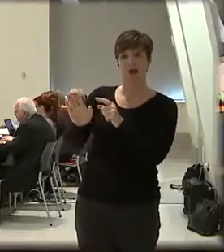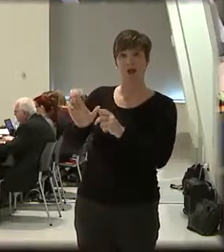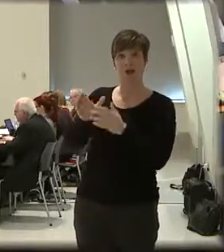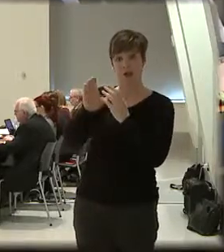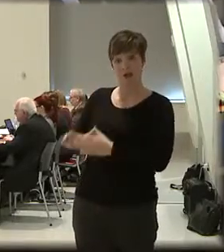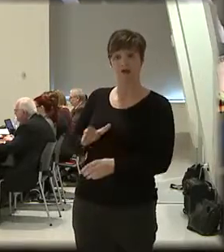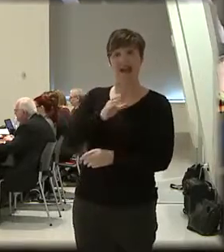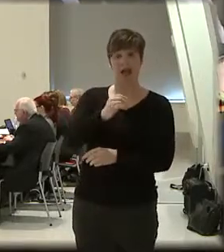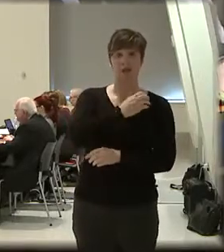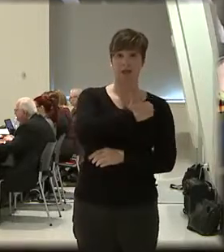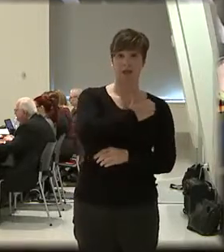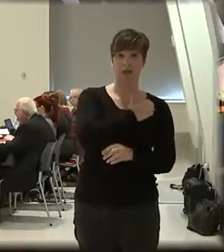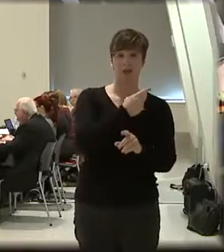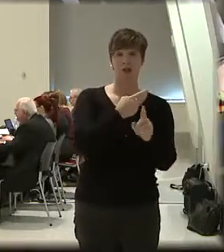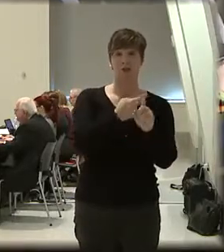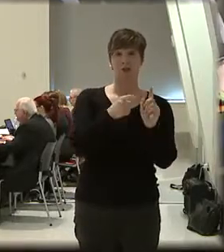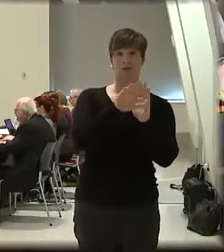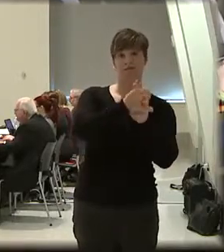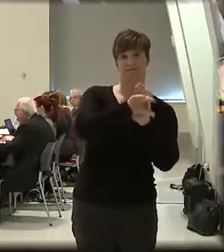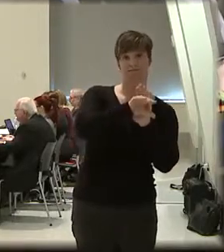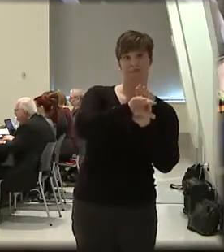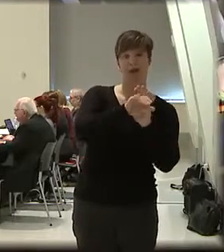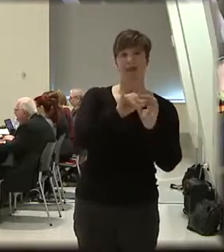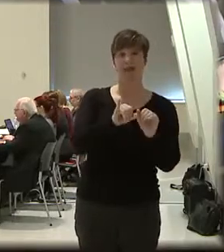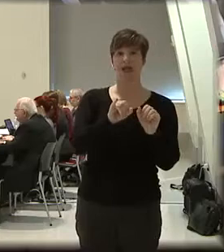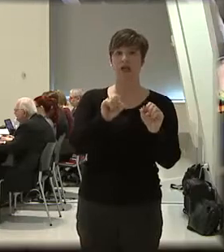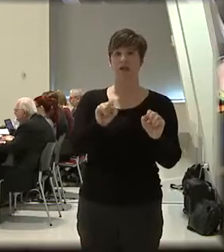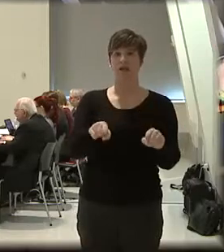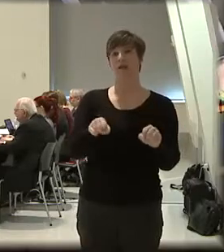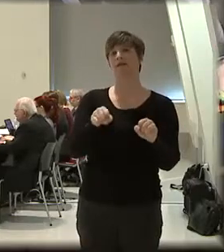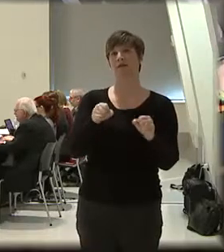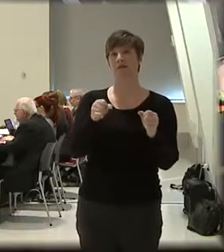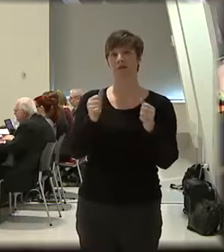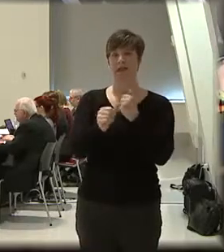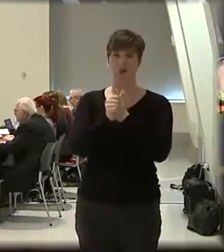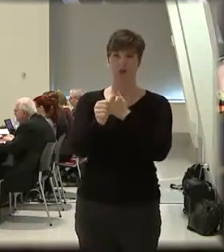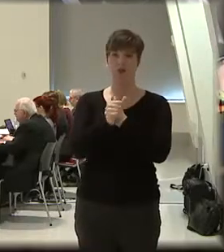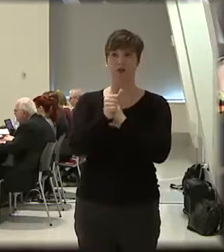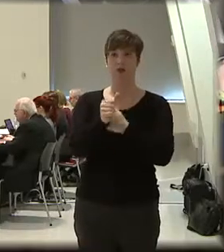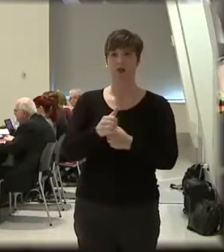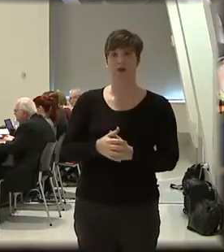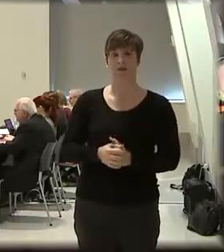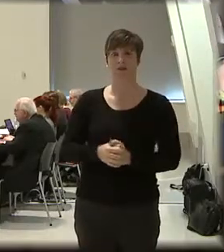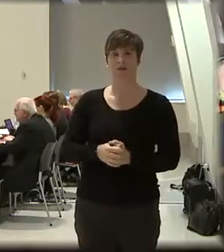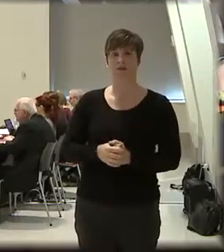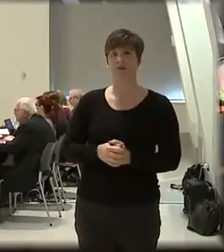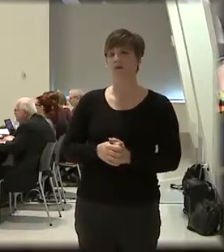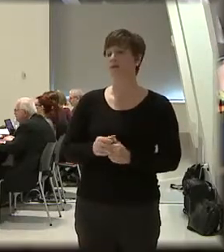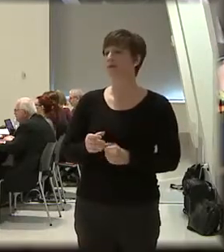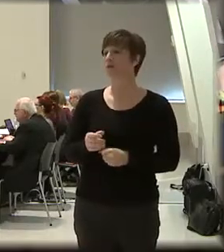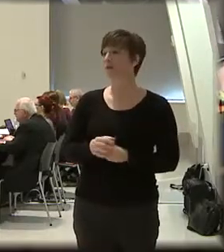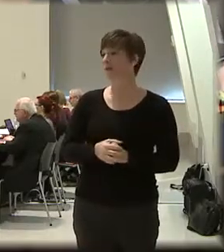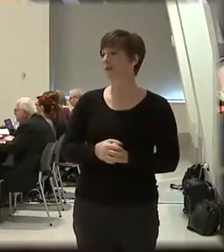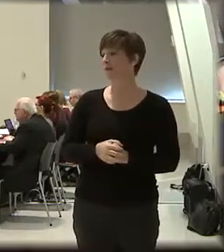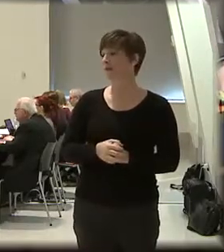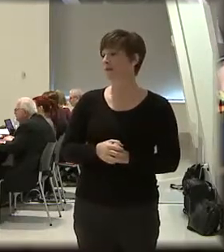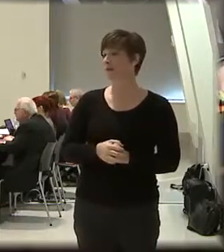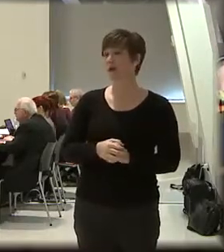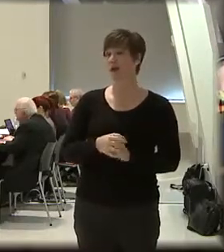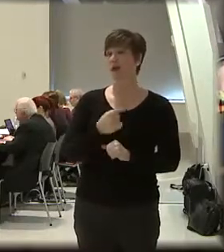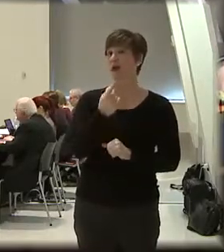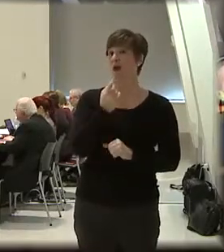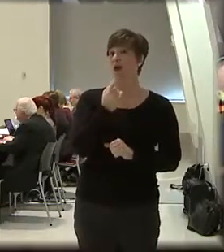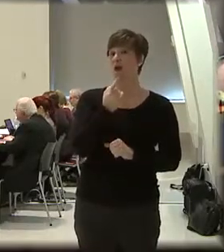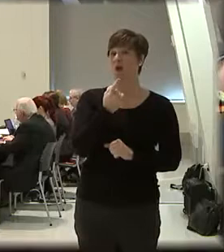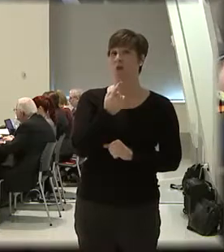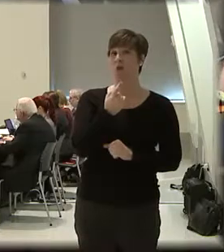police from footage that can be deemed dangerous? If I may, one of